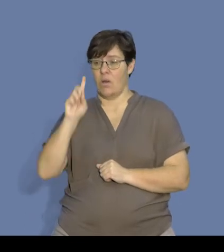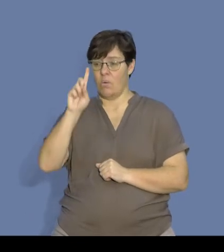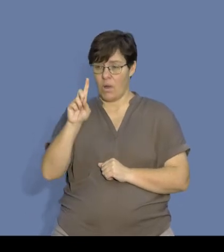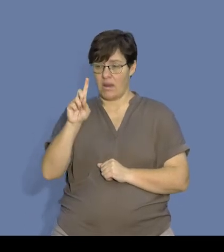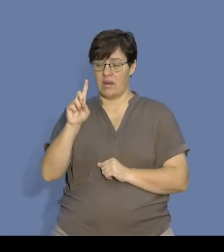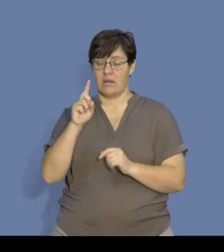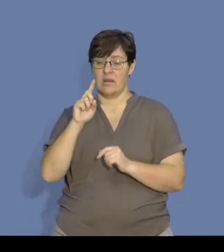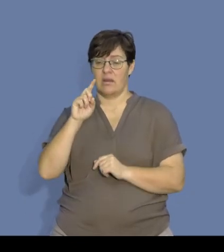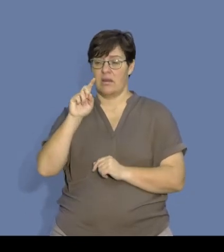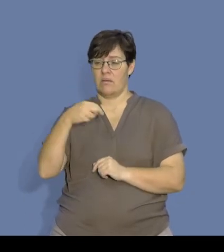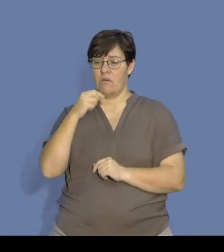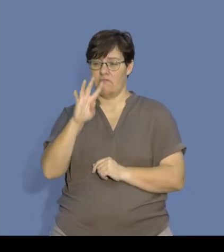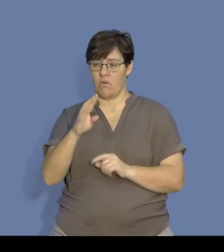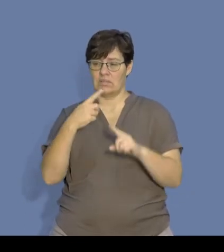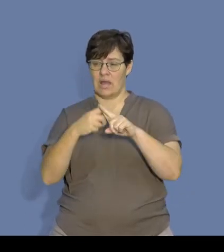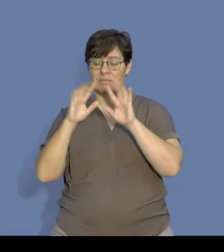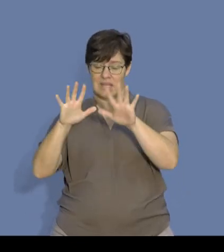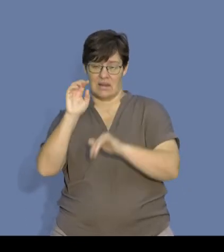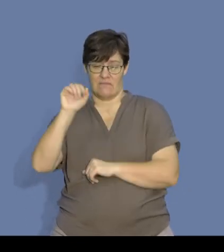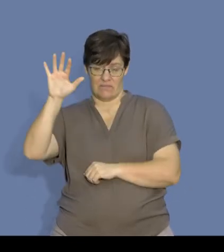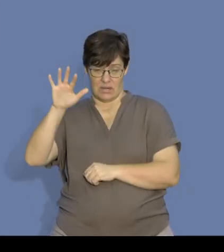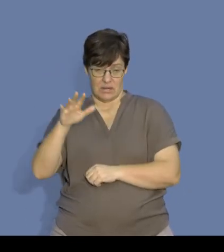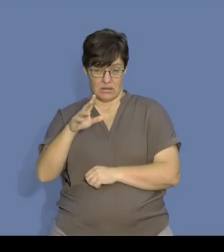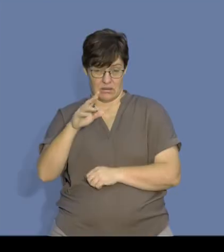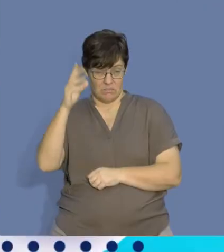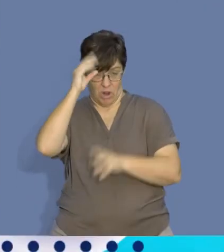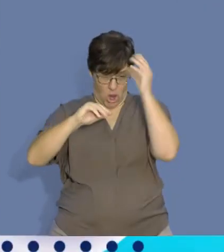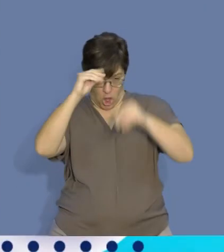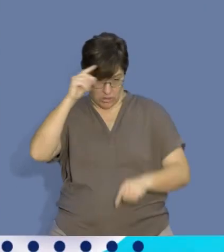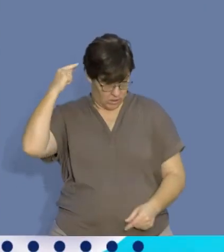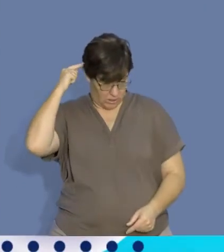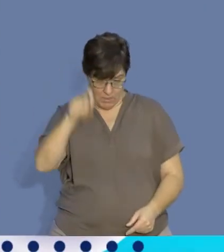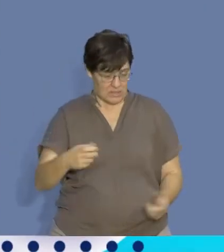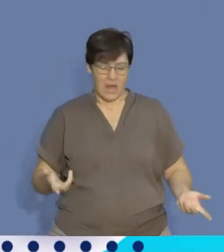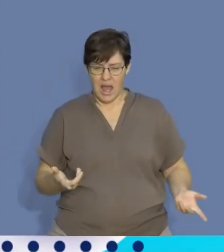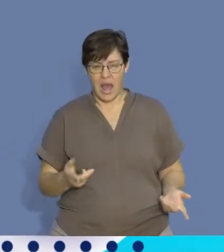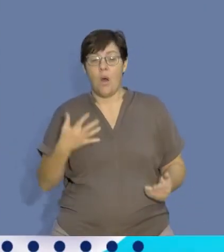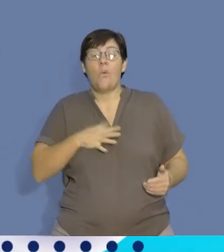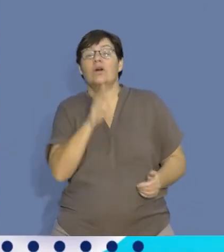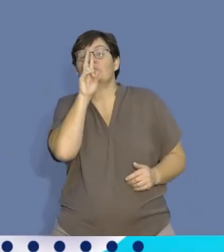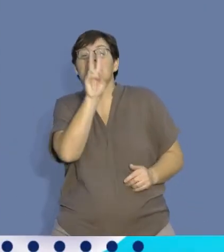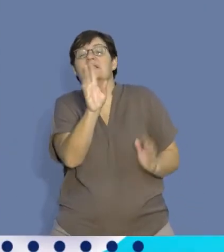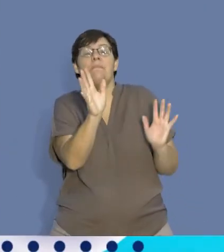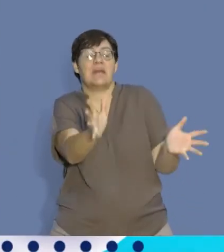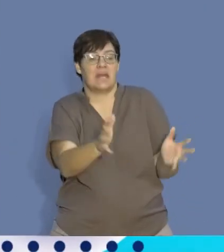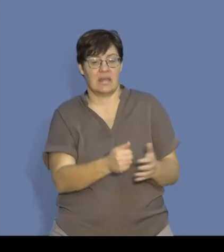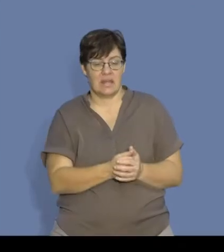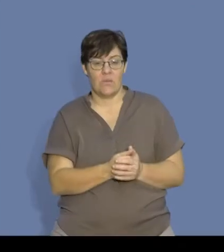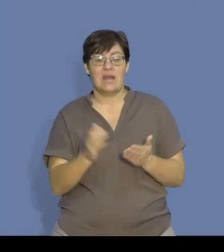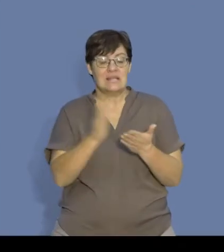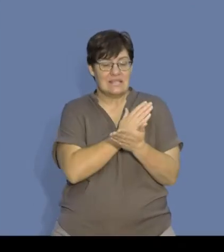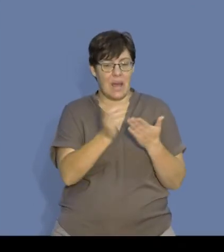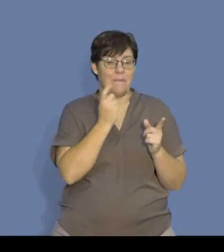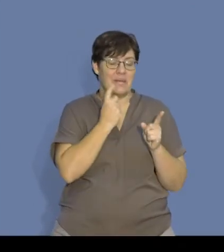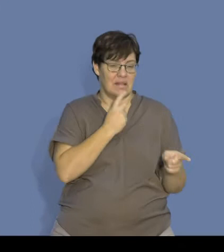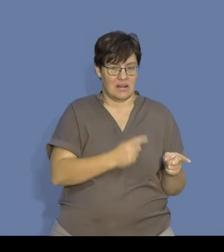You don't need to know those values. Don't learn them. I just need you to see. For some metals, we can get